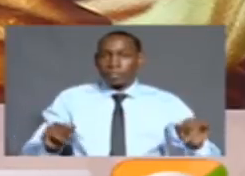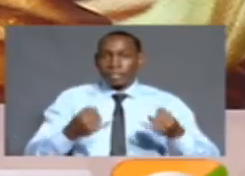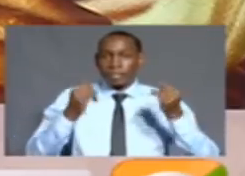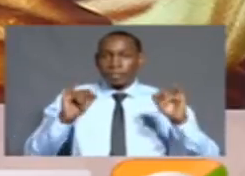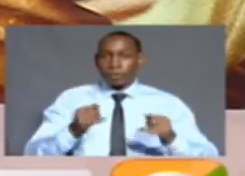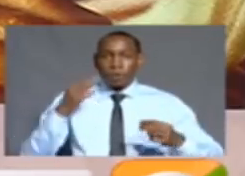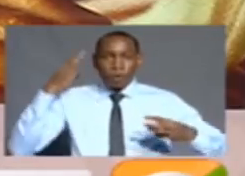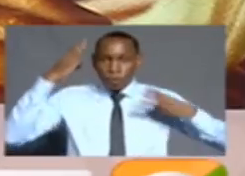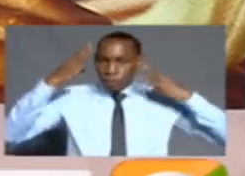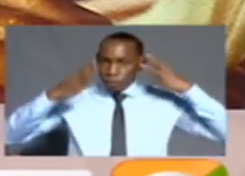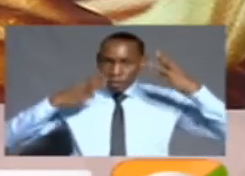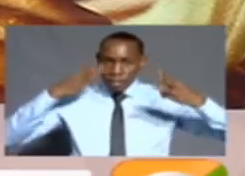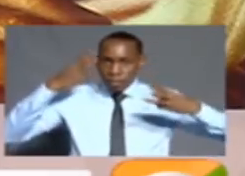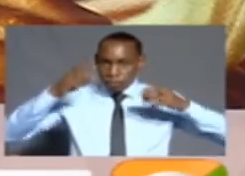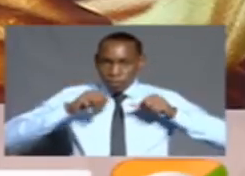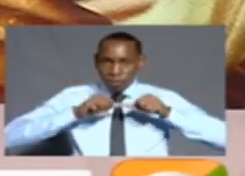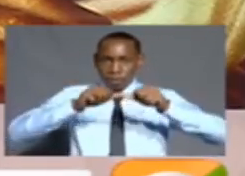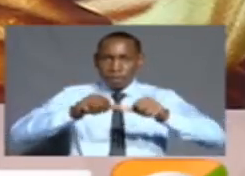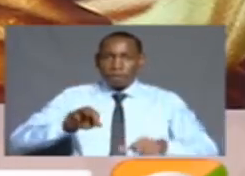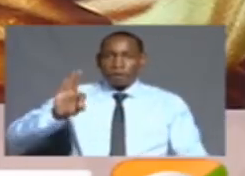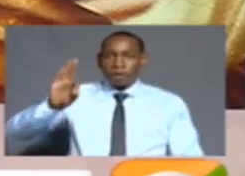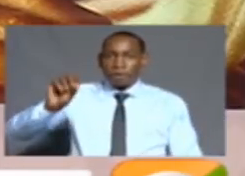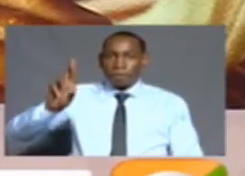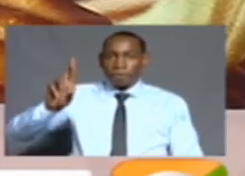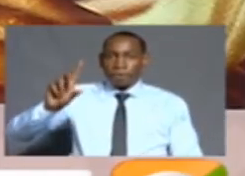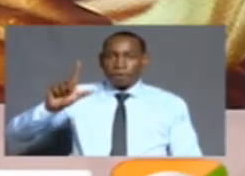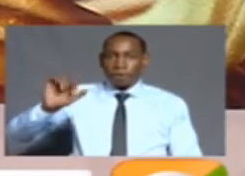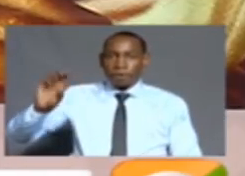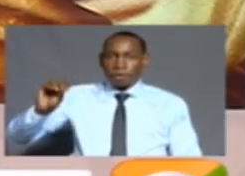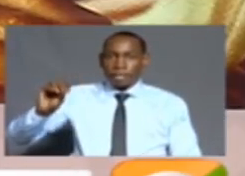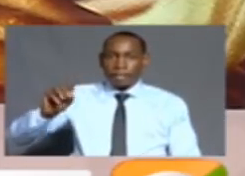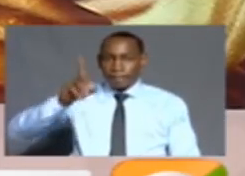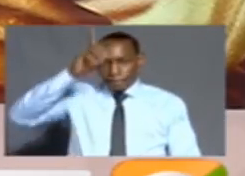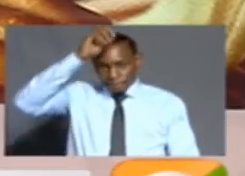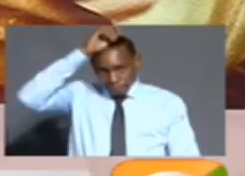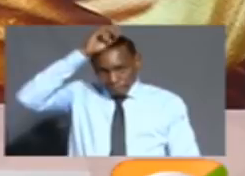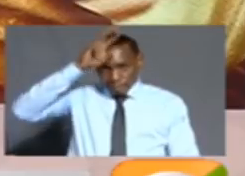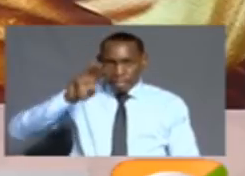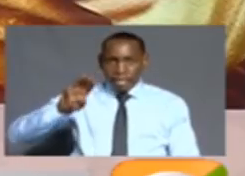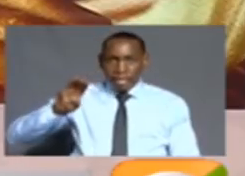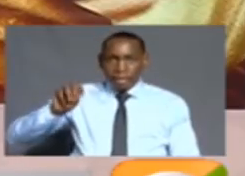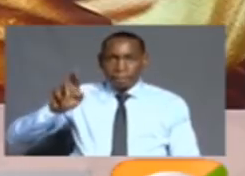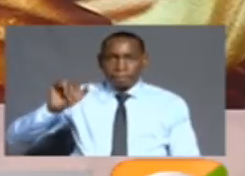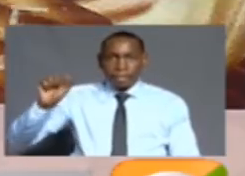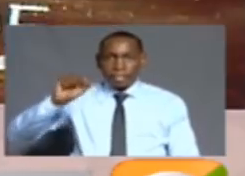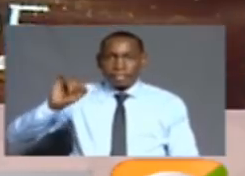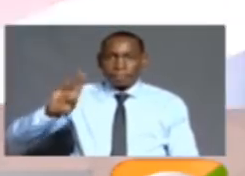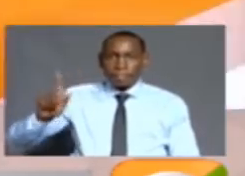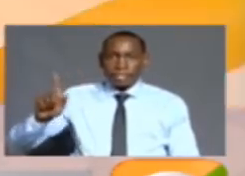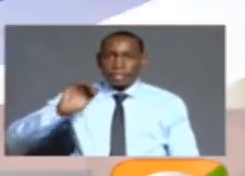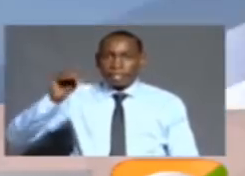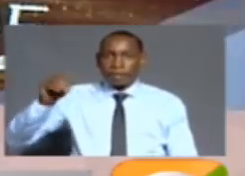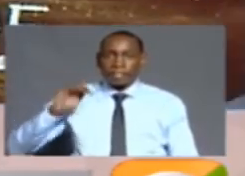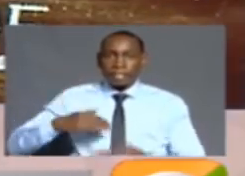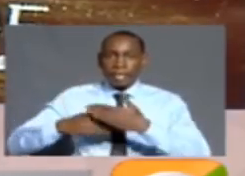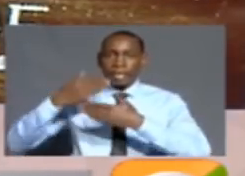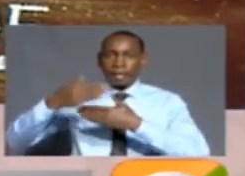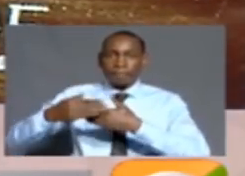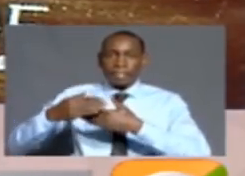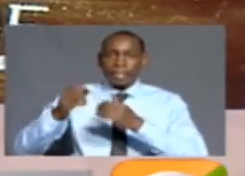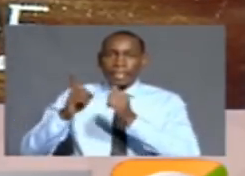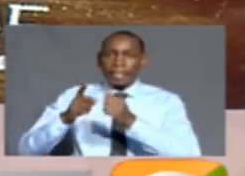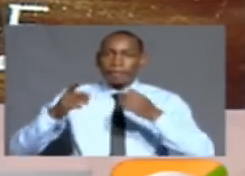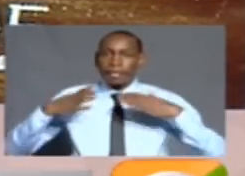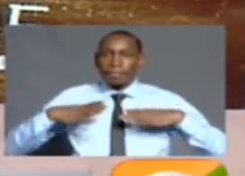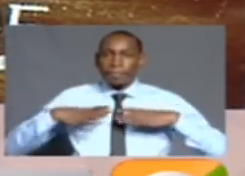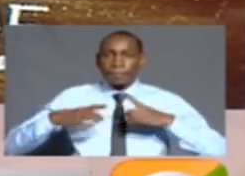tension remains high in Forole village, North Hor Marsabit County, after the recent killing of 11 people who are